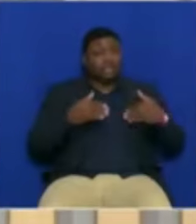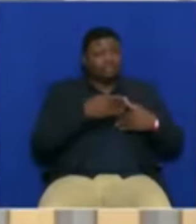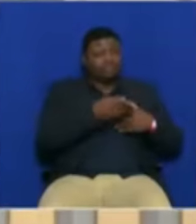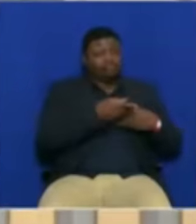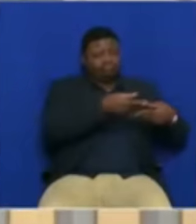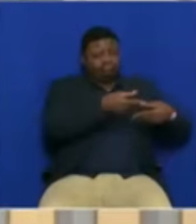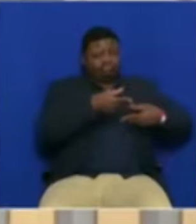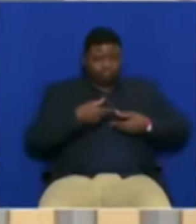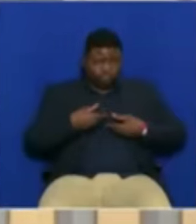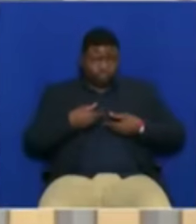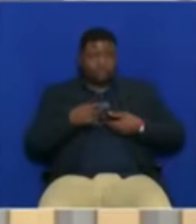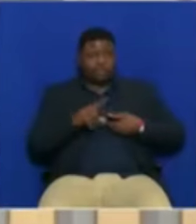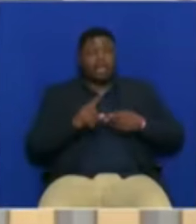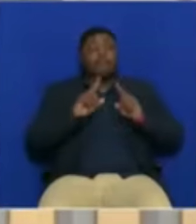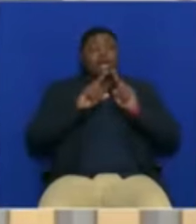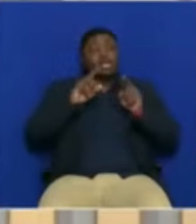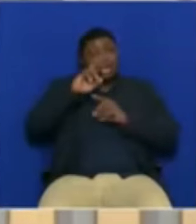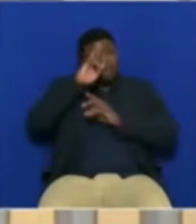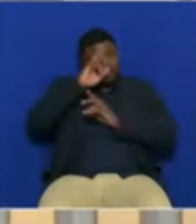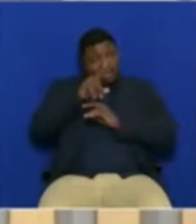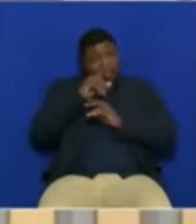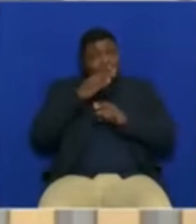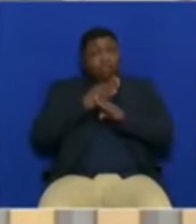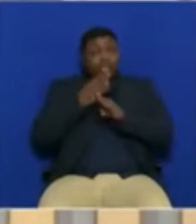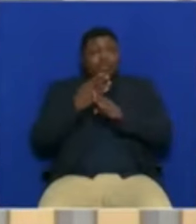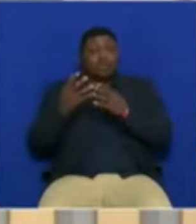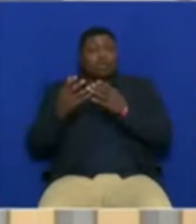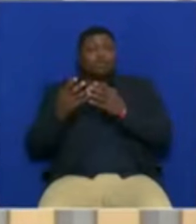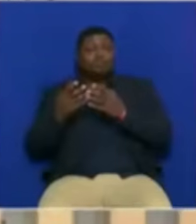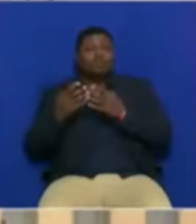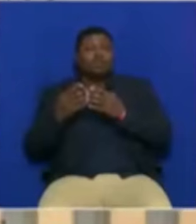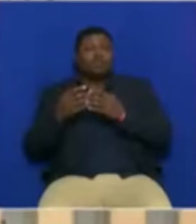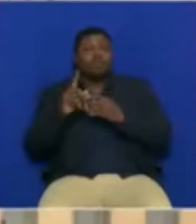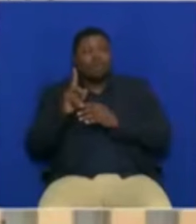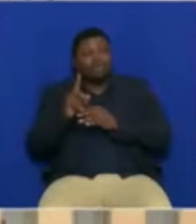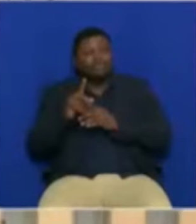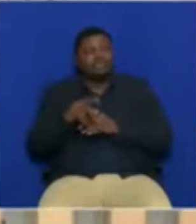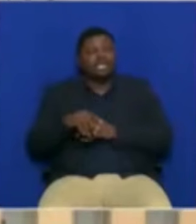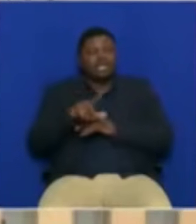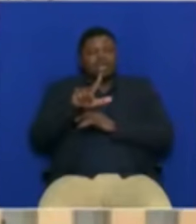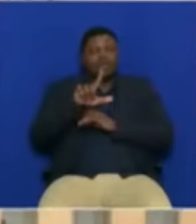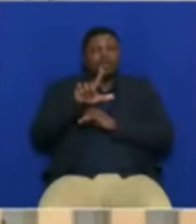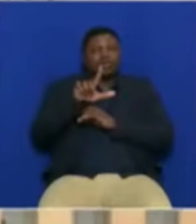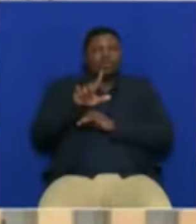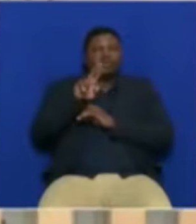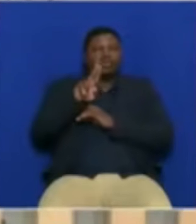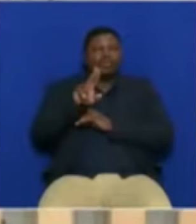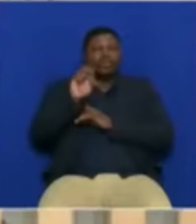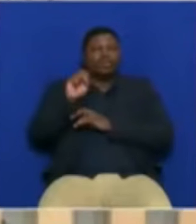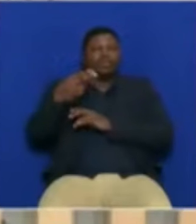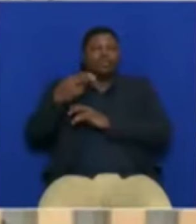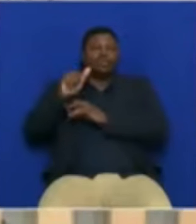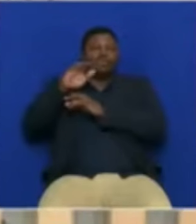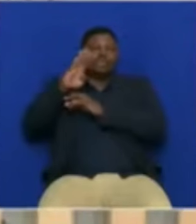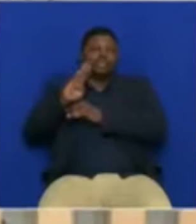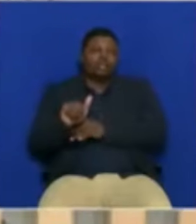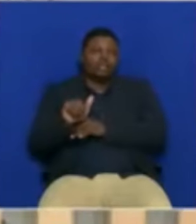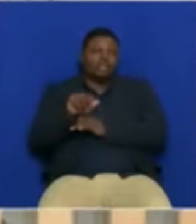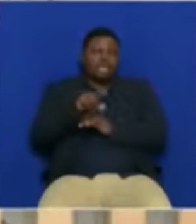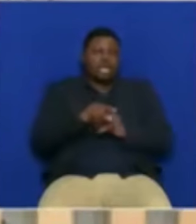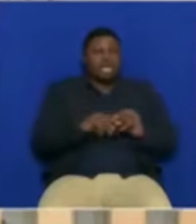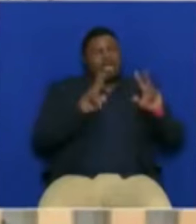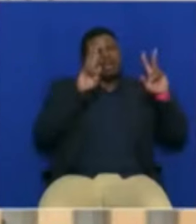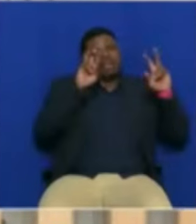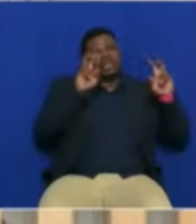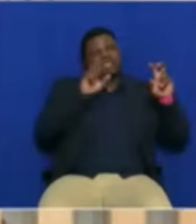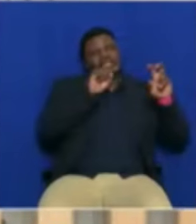matter. Thank you. Yeah, my question was whether or not he worked on your. My question was whether he worked on